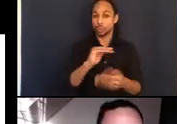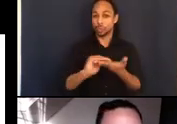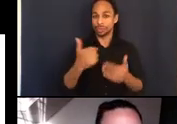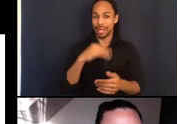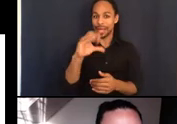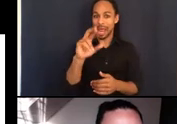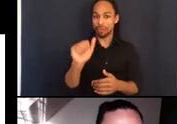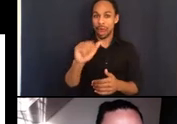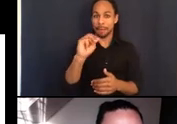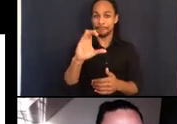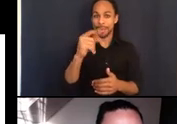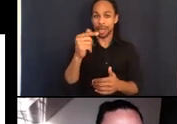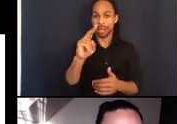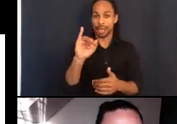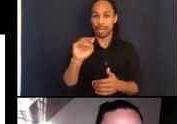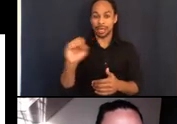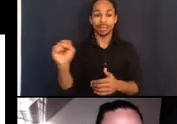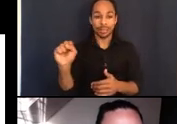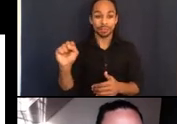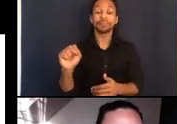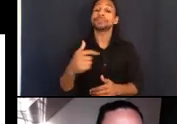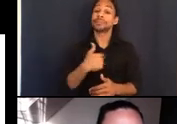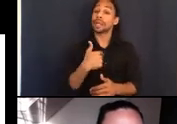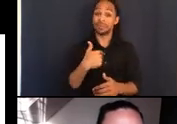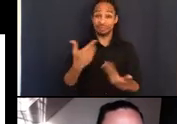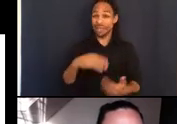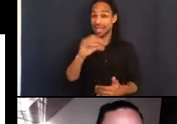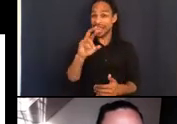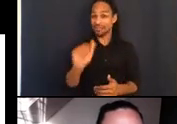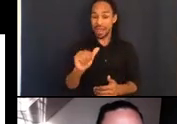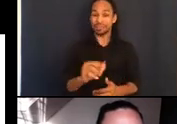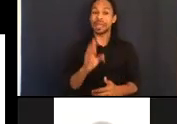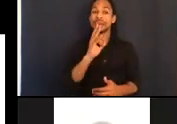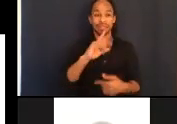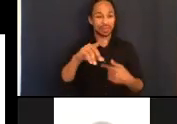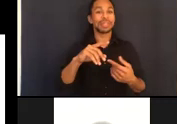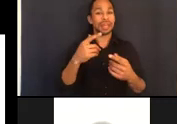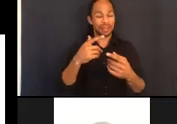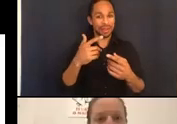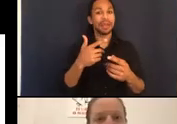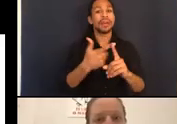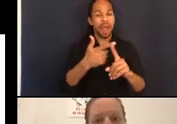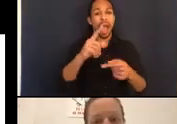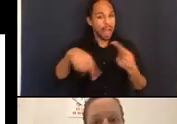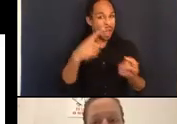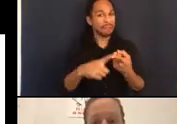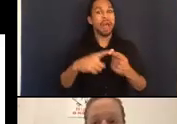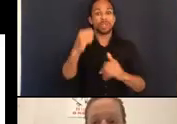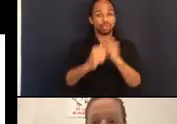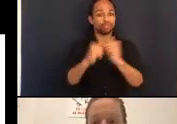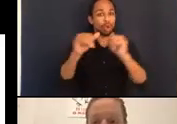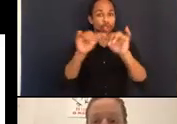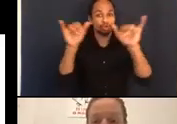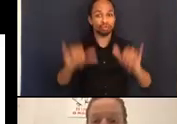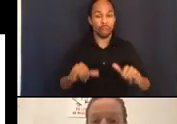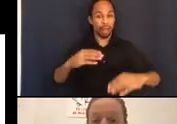Hi everyone, I am talking today as a member of the Structural Competency Working Group started out of Oakland, California. We have been developing structural